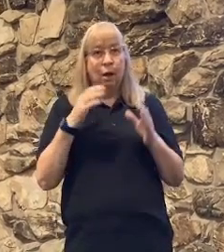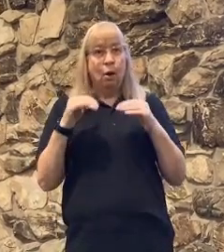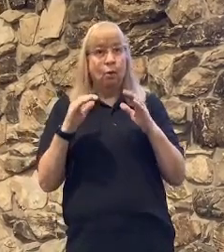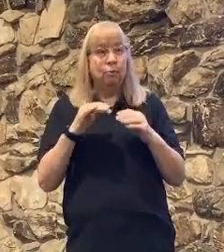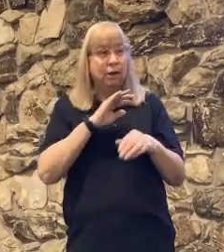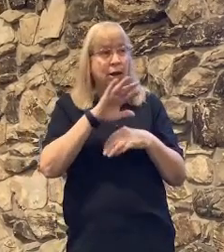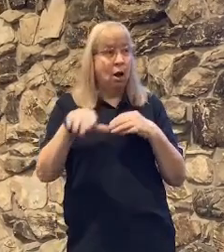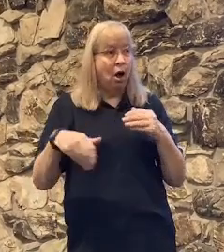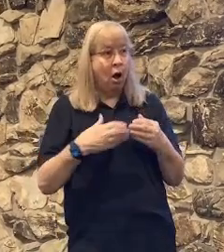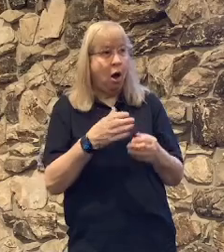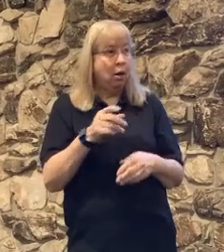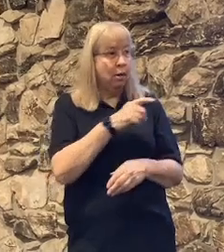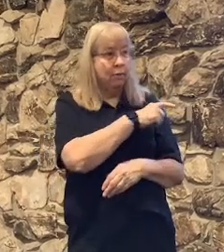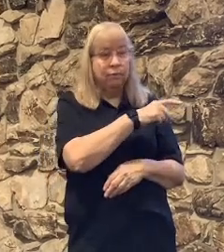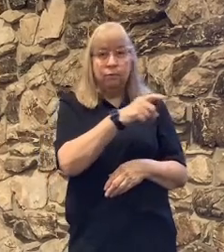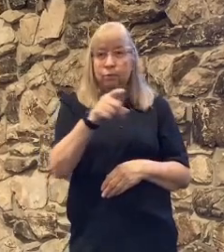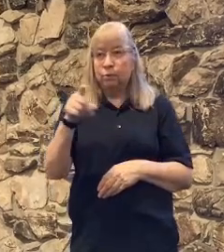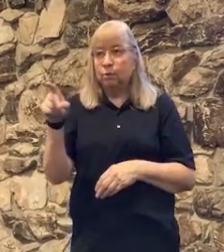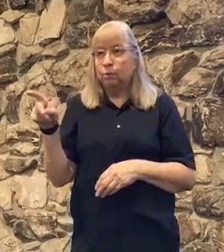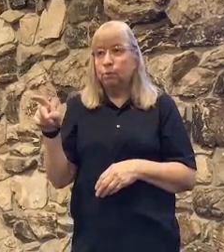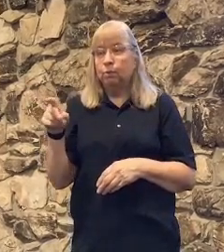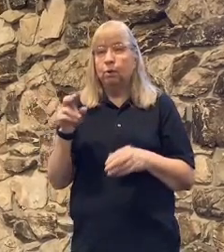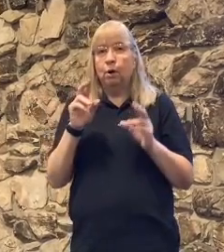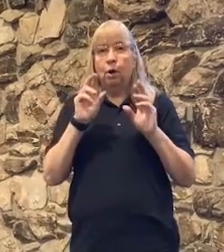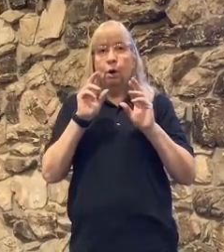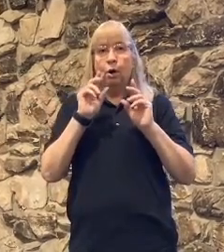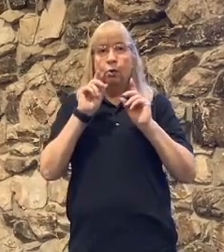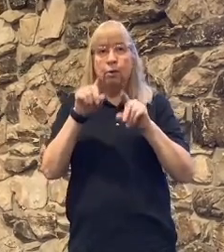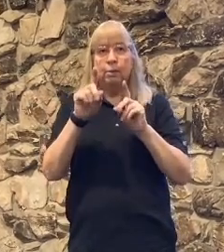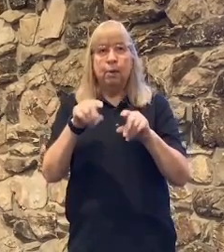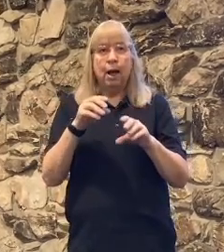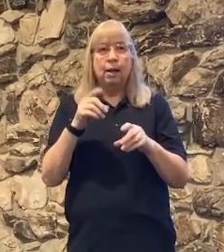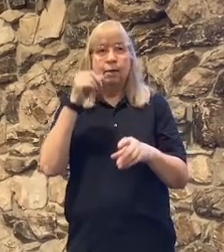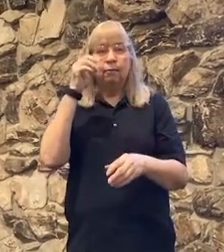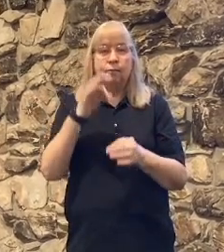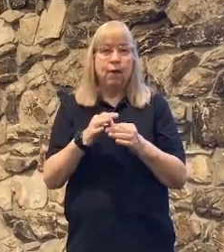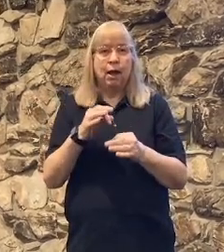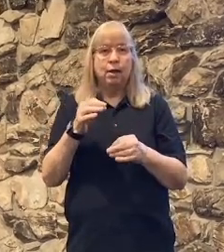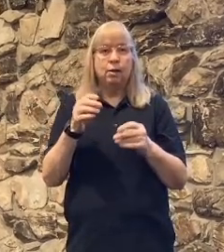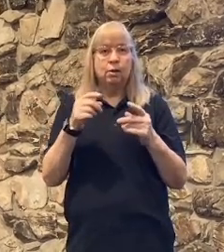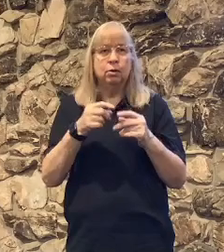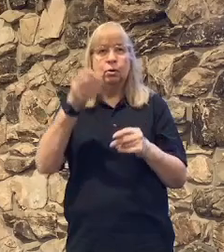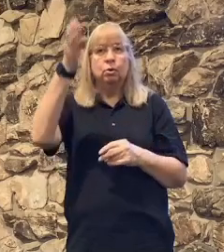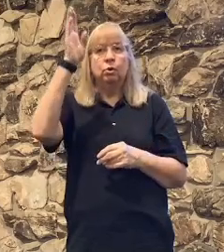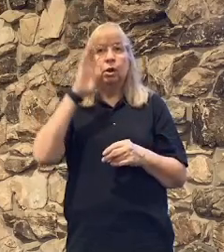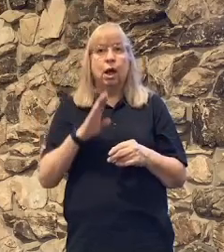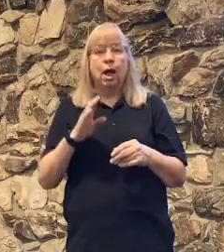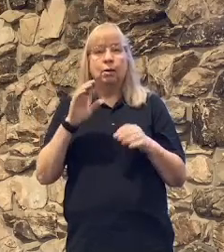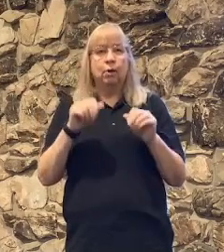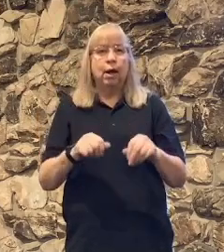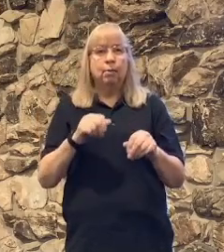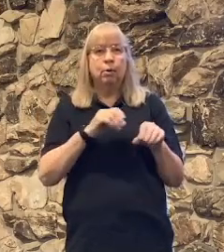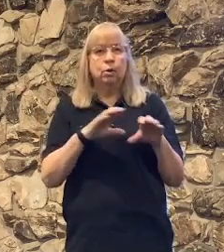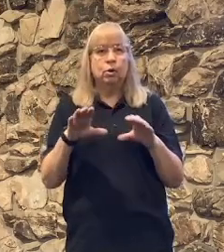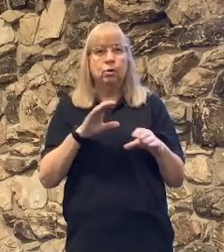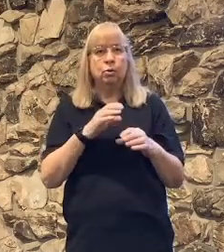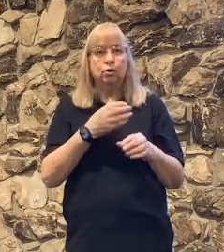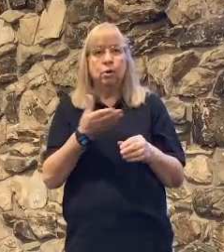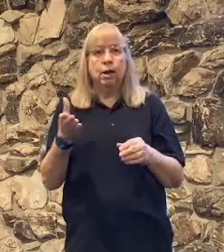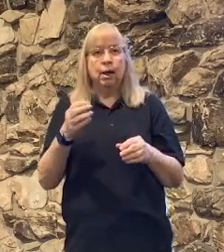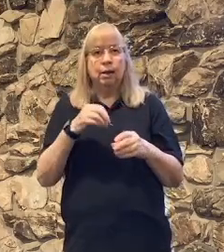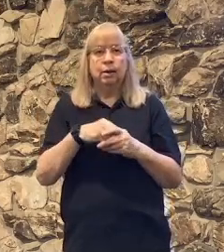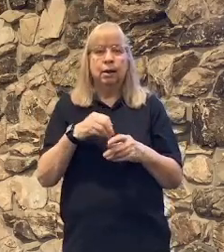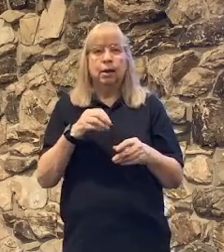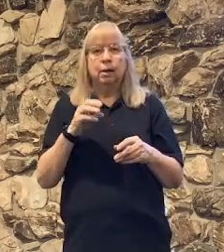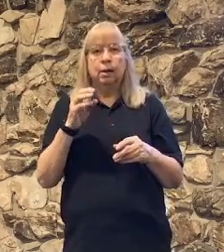you, respond in faith to God. We're able to take those steps and do things in ministry we've never